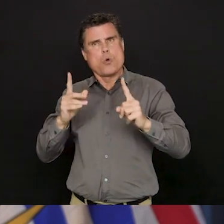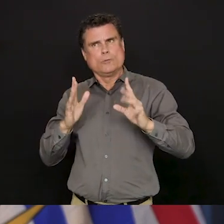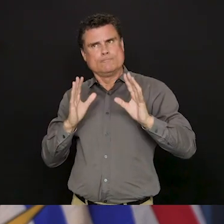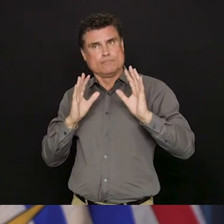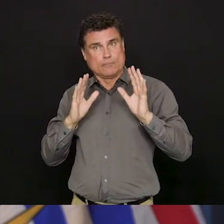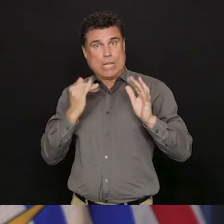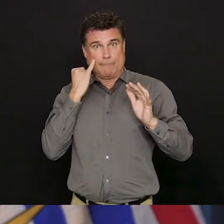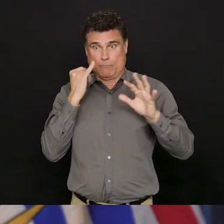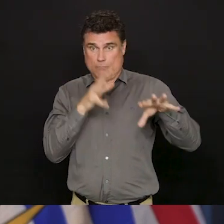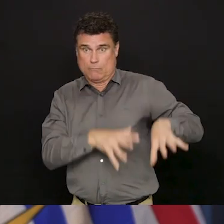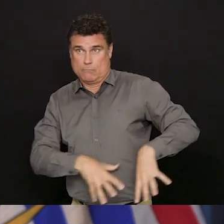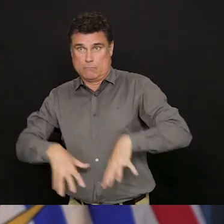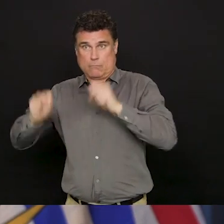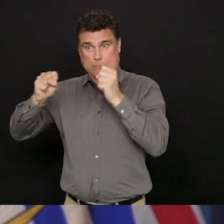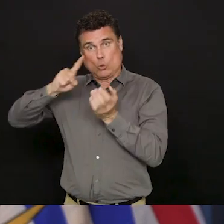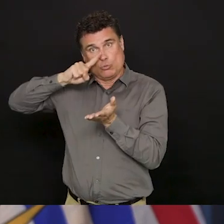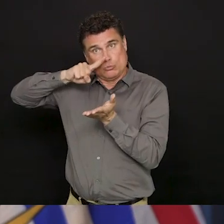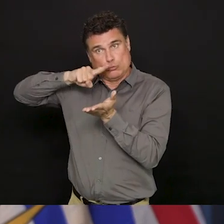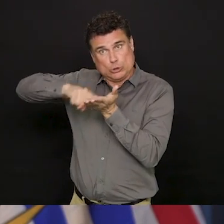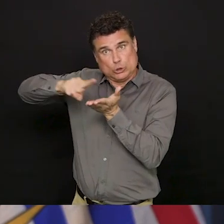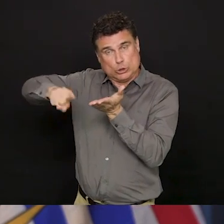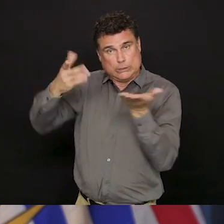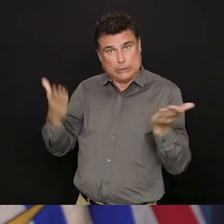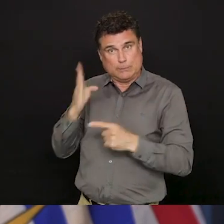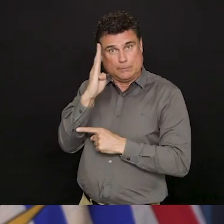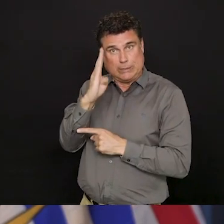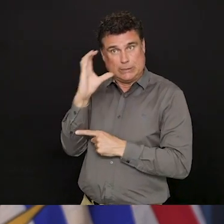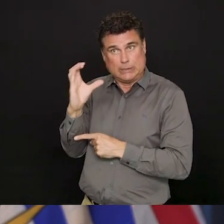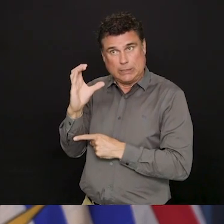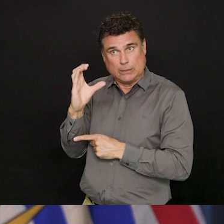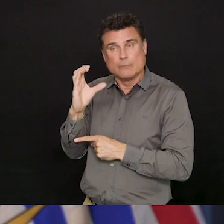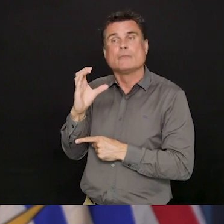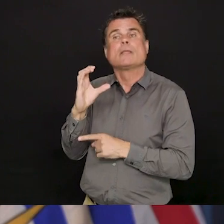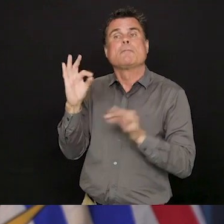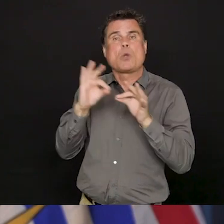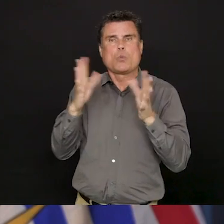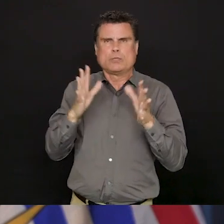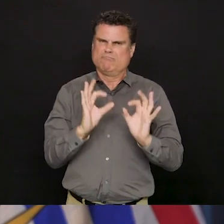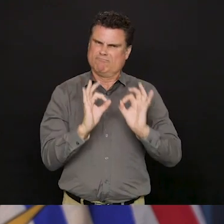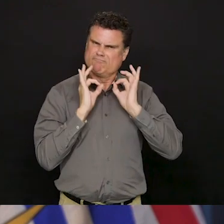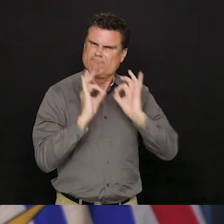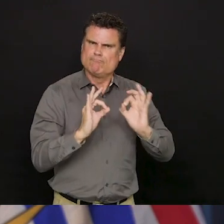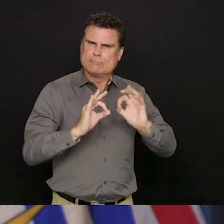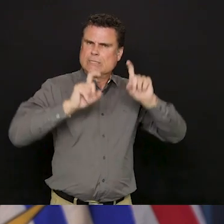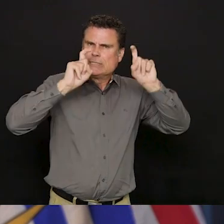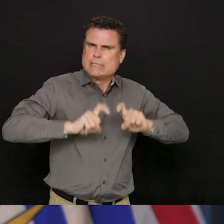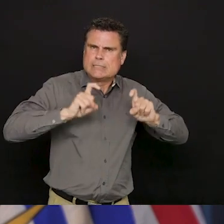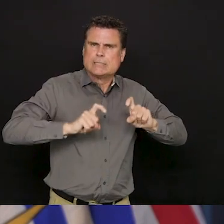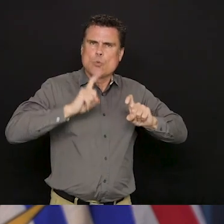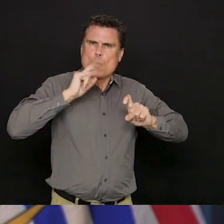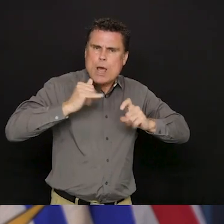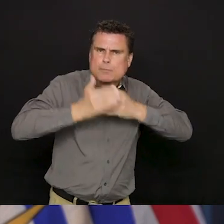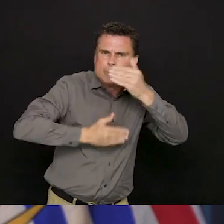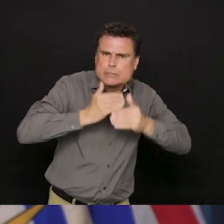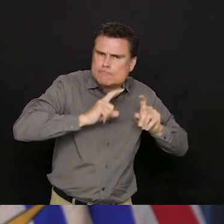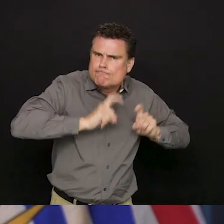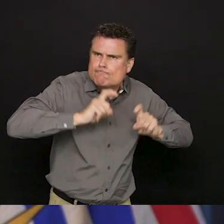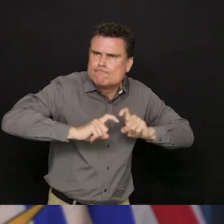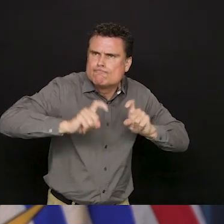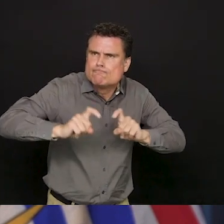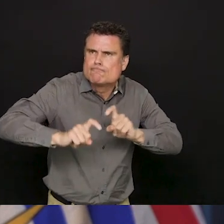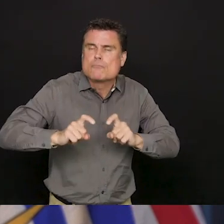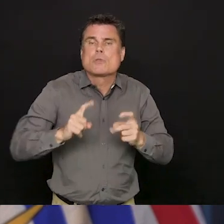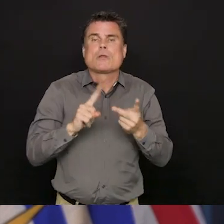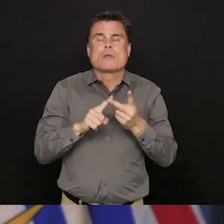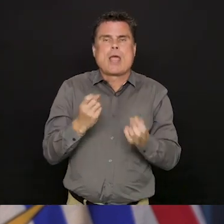been affected here in British Columbia, so we can understand what is the false positive or the false negative rate from this test. With